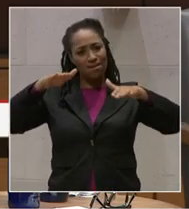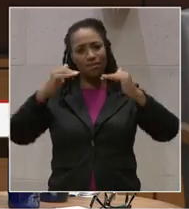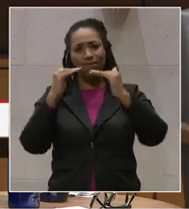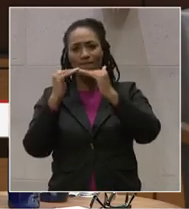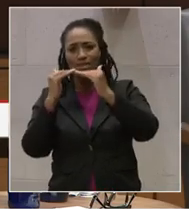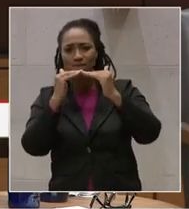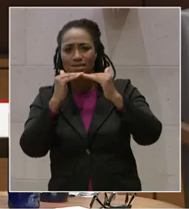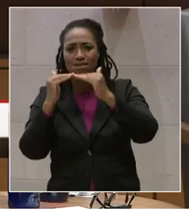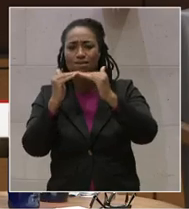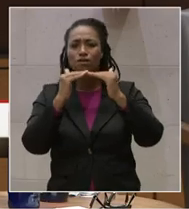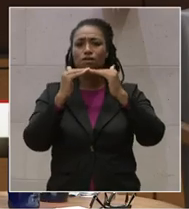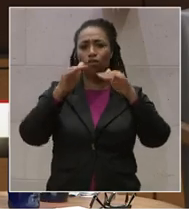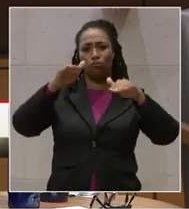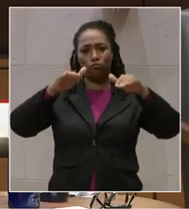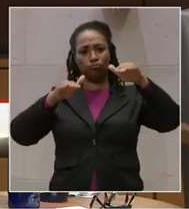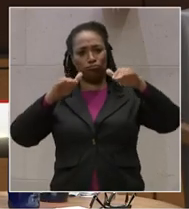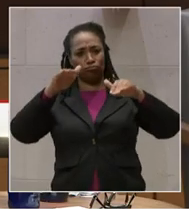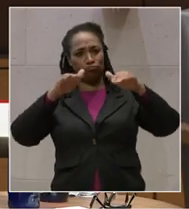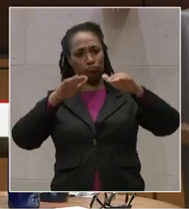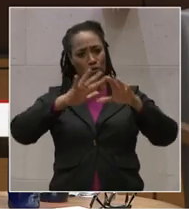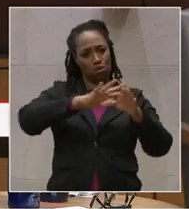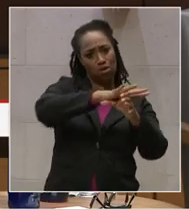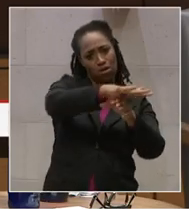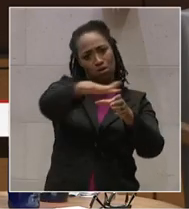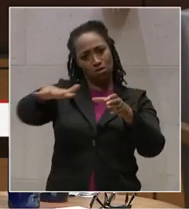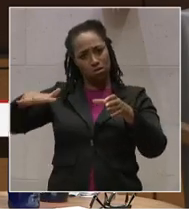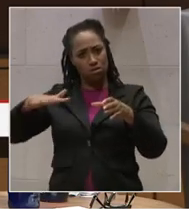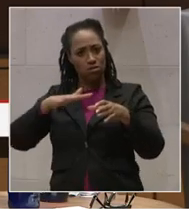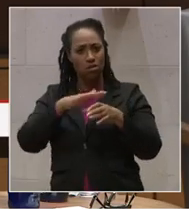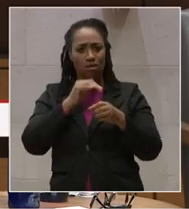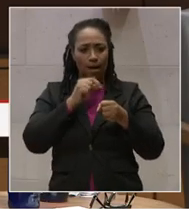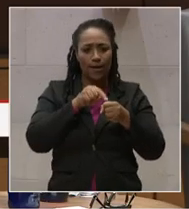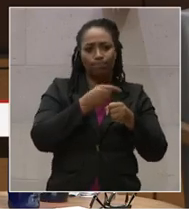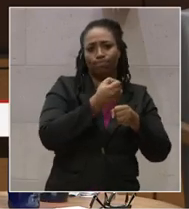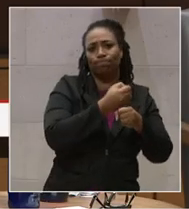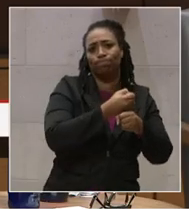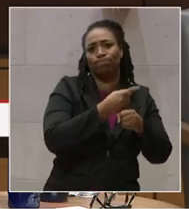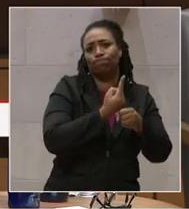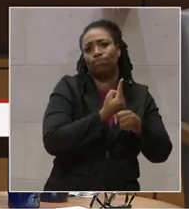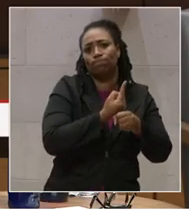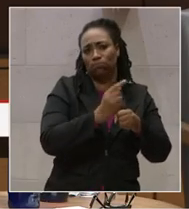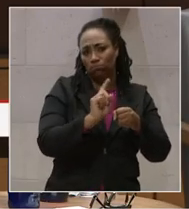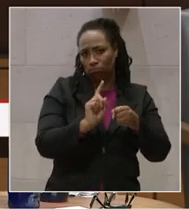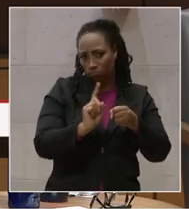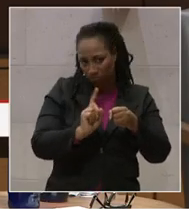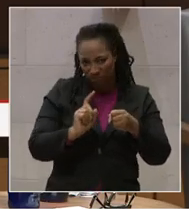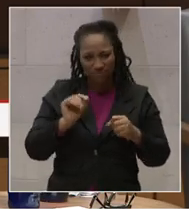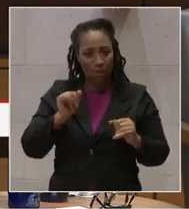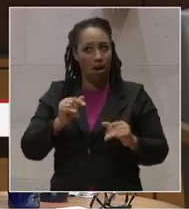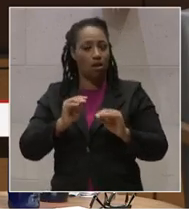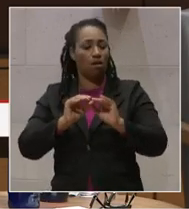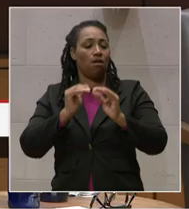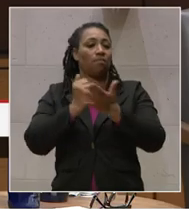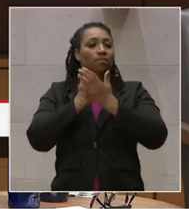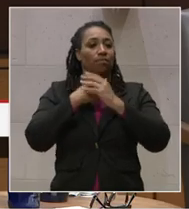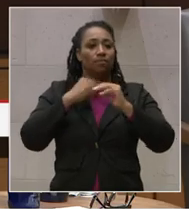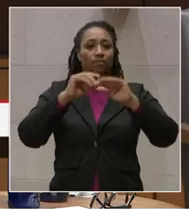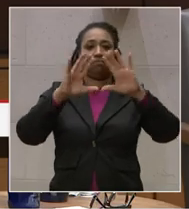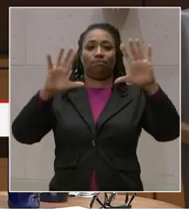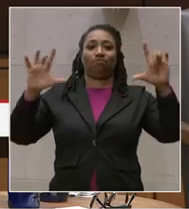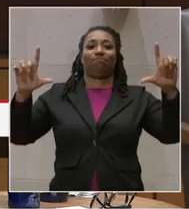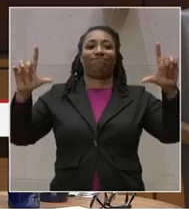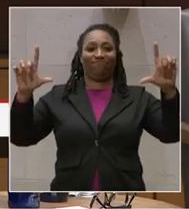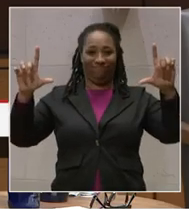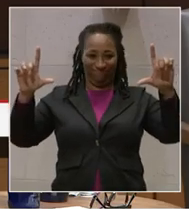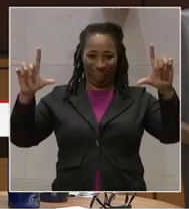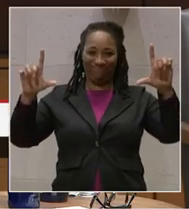of homes across the city. And so that's what really is a guidepost for us. And one of the